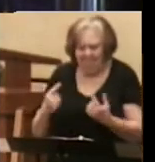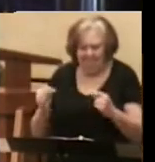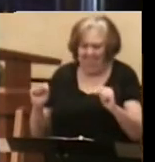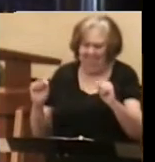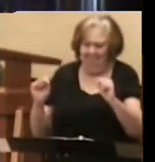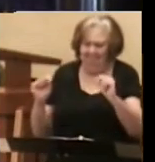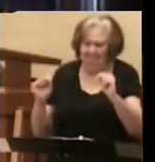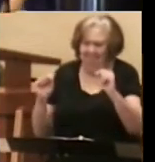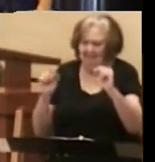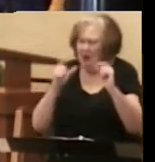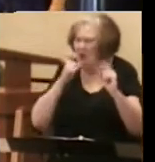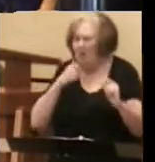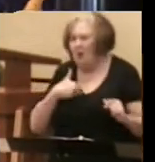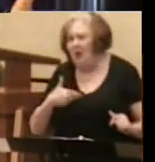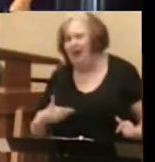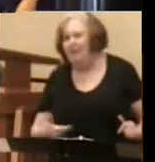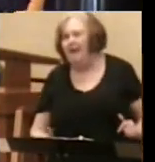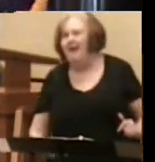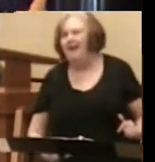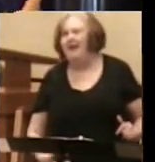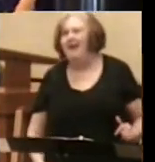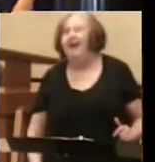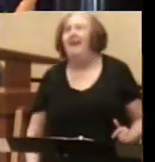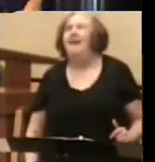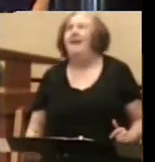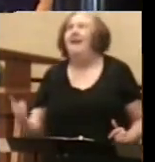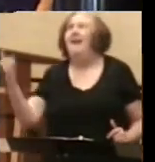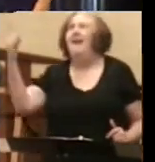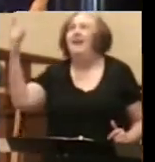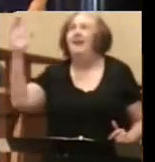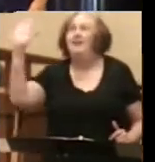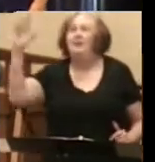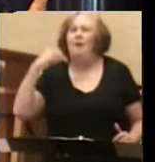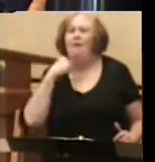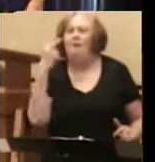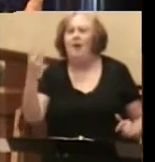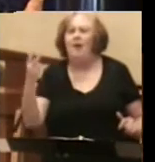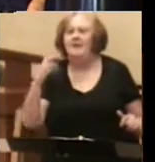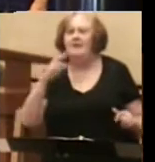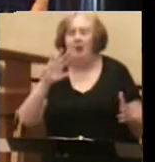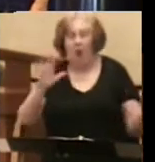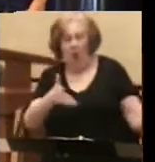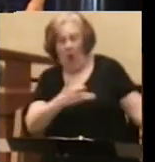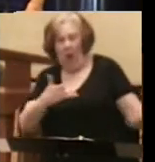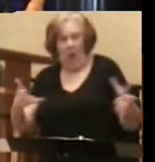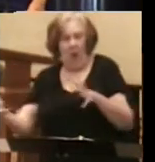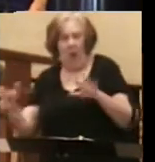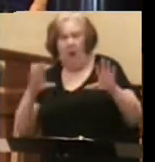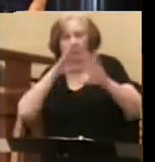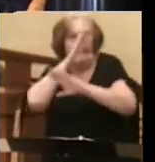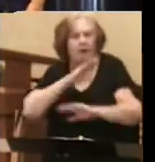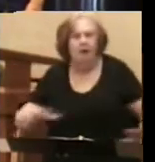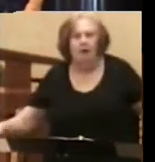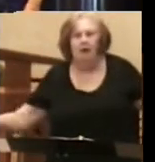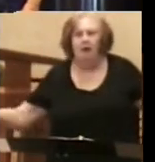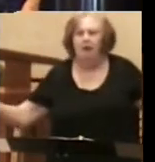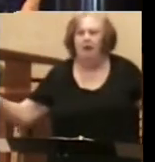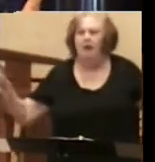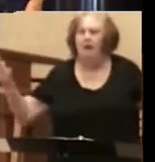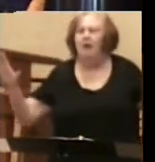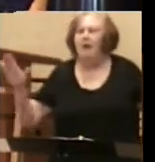am I that the voice that calmed the sea would call out through